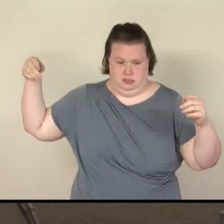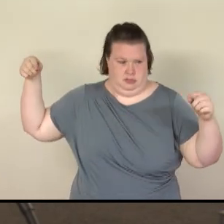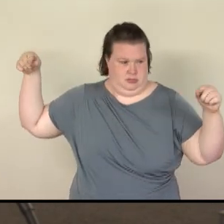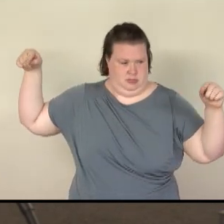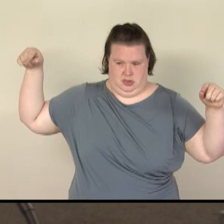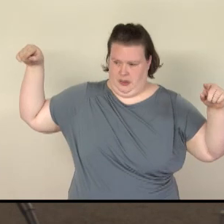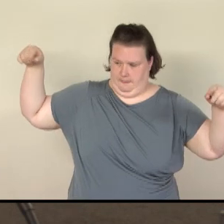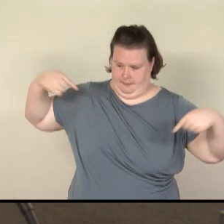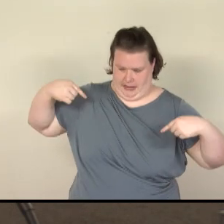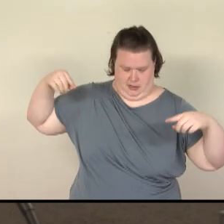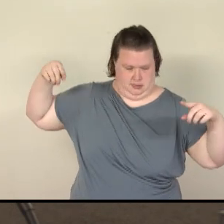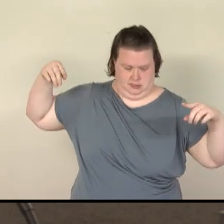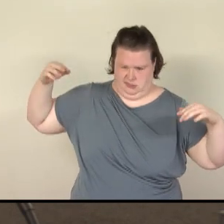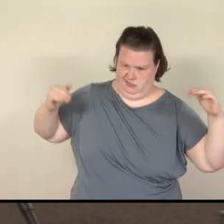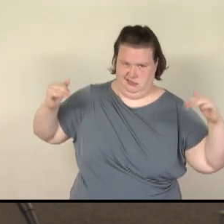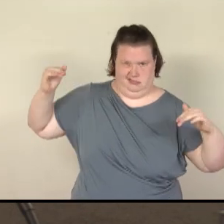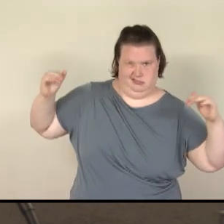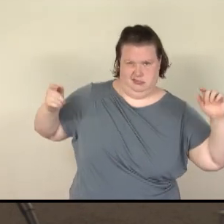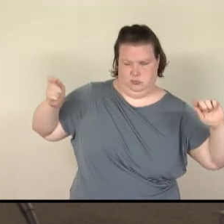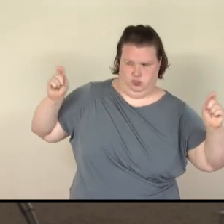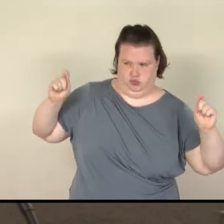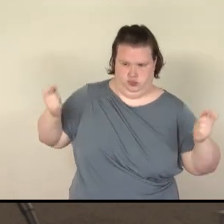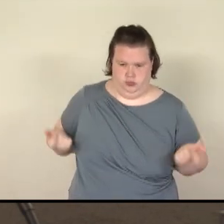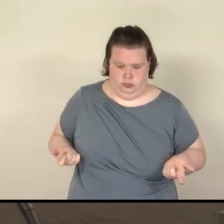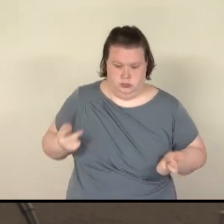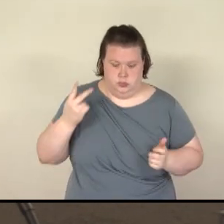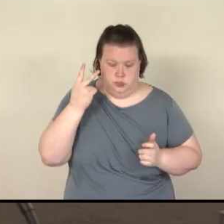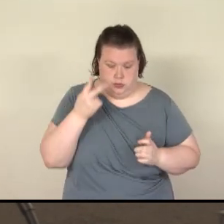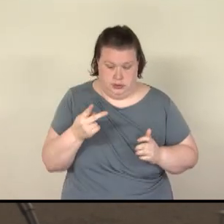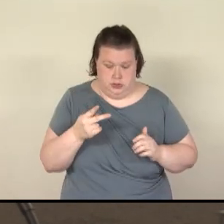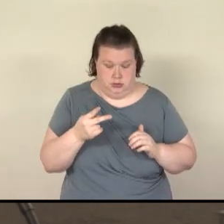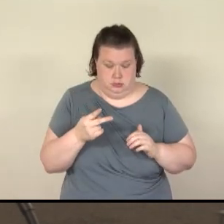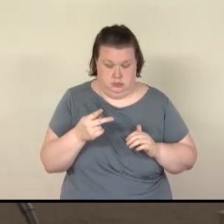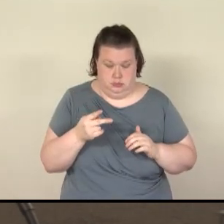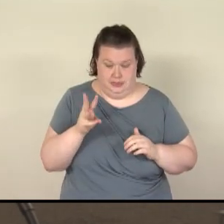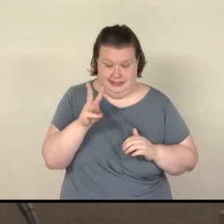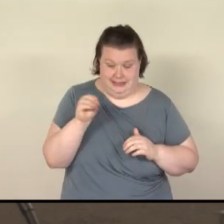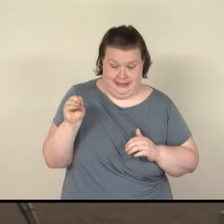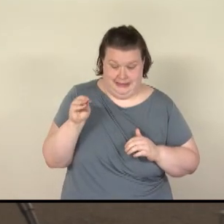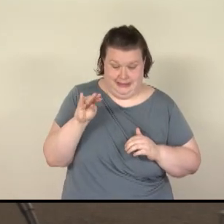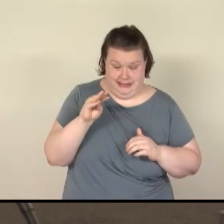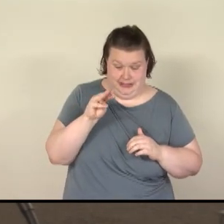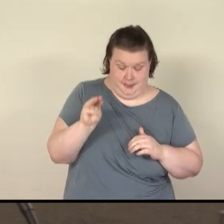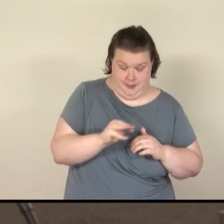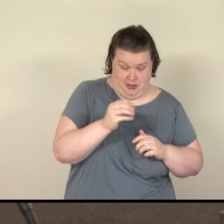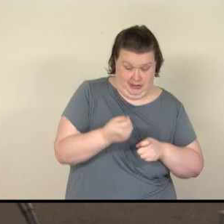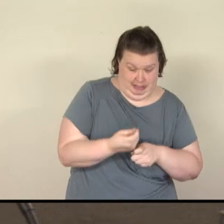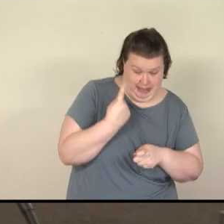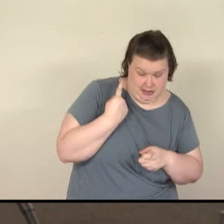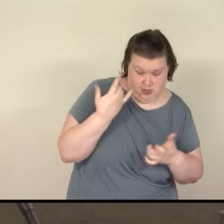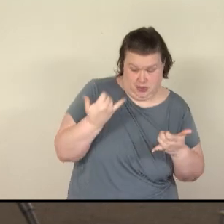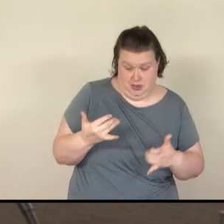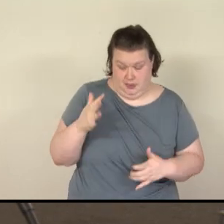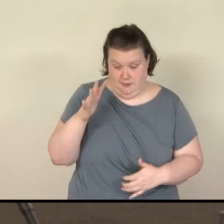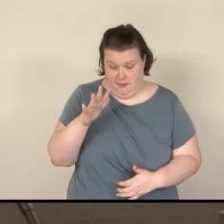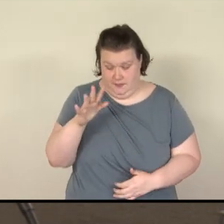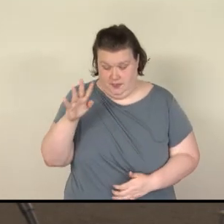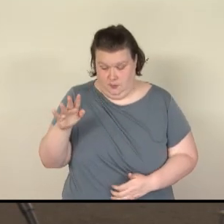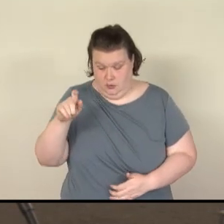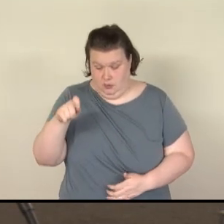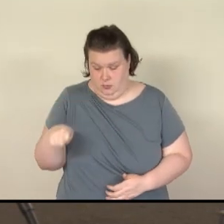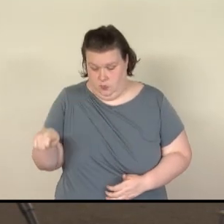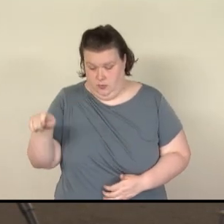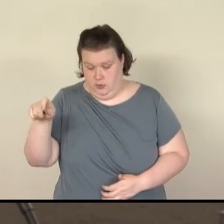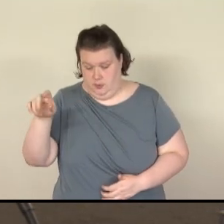the sources of revenue. But you can see we've gone down from getting about 60 million last year to 54.4 million